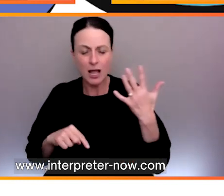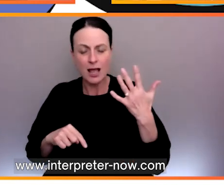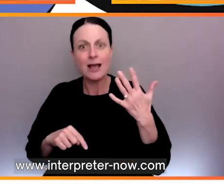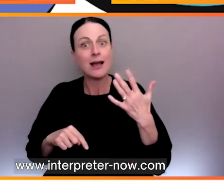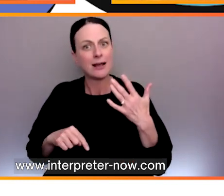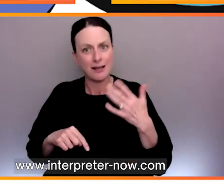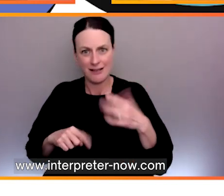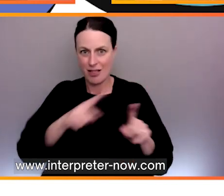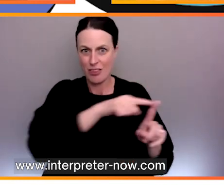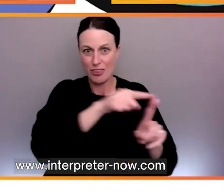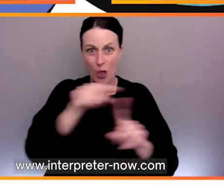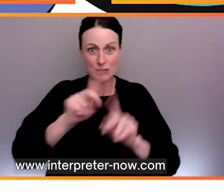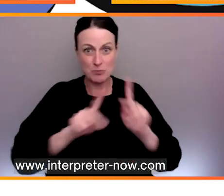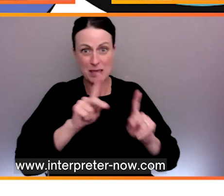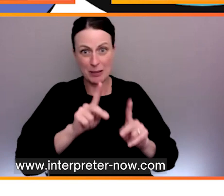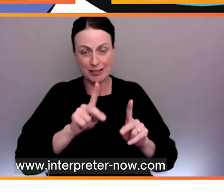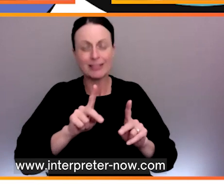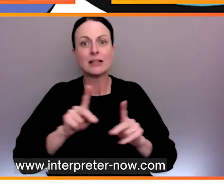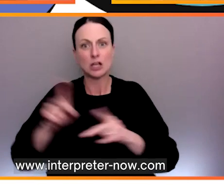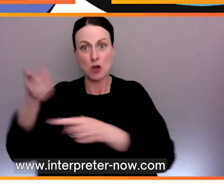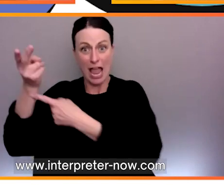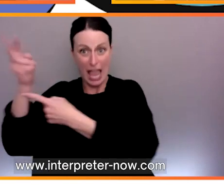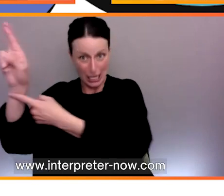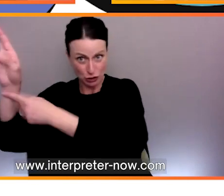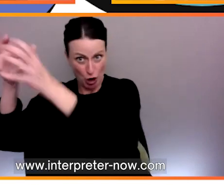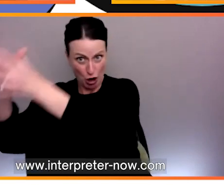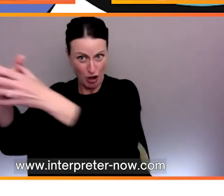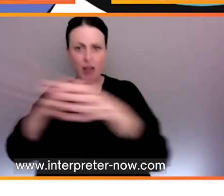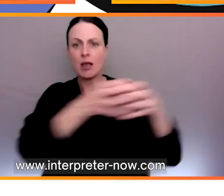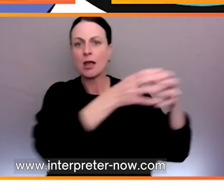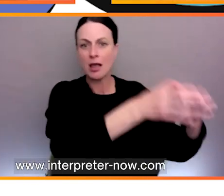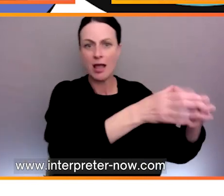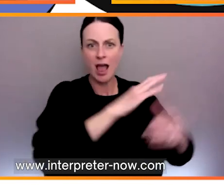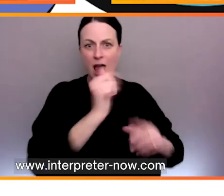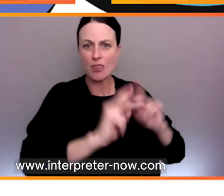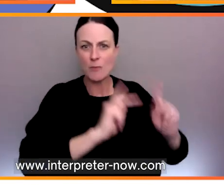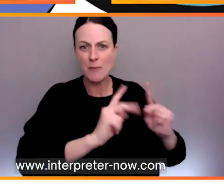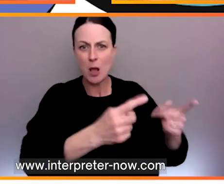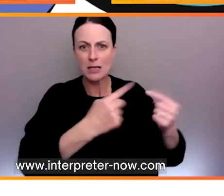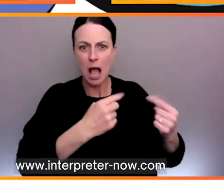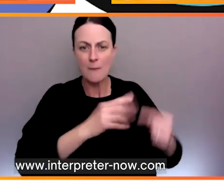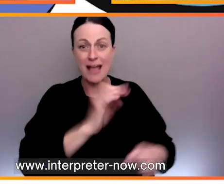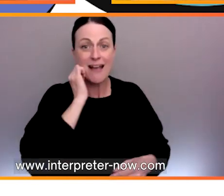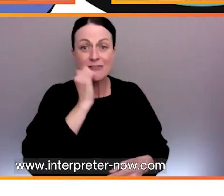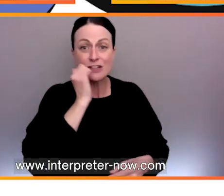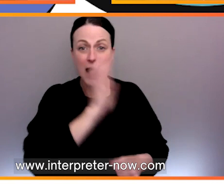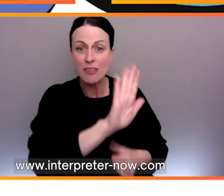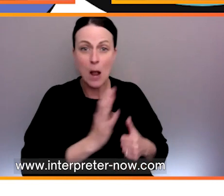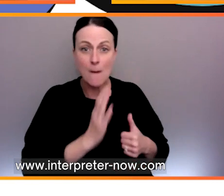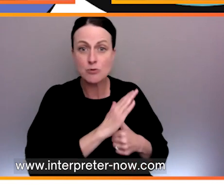and their number one priority is the health and wellness of the organization. And separating